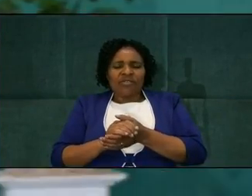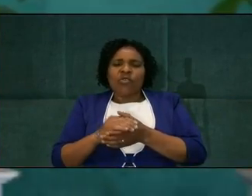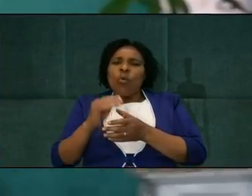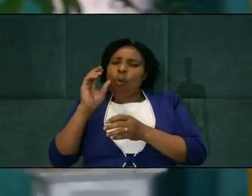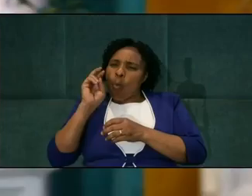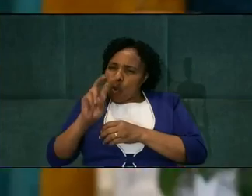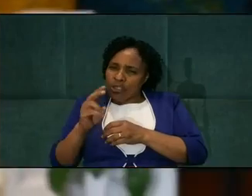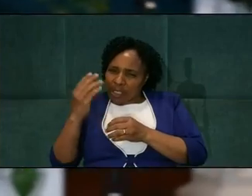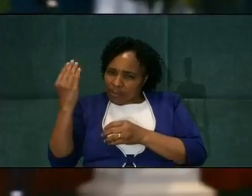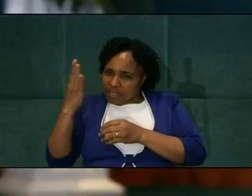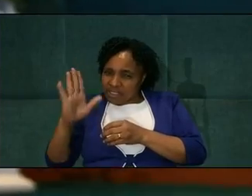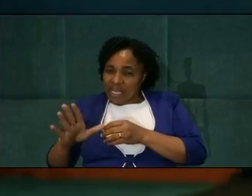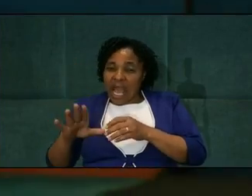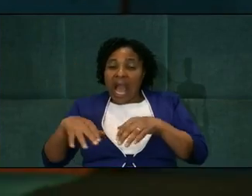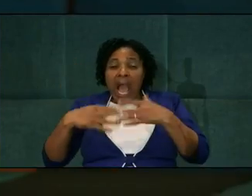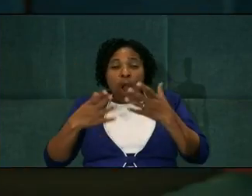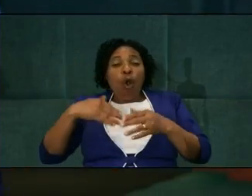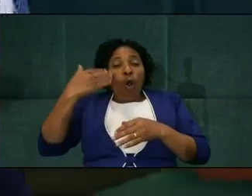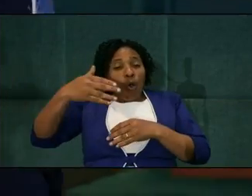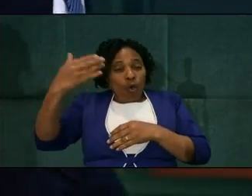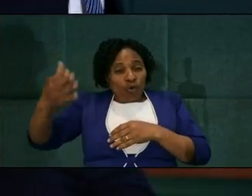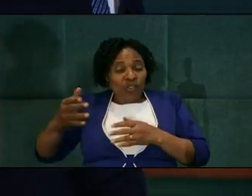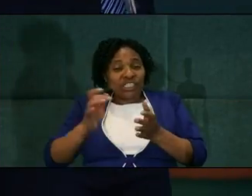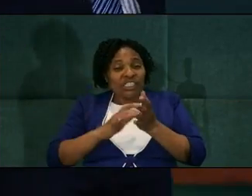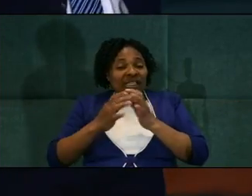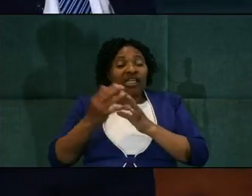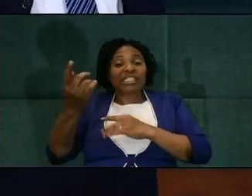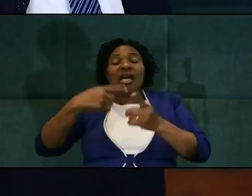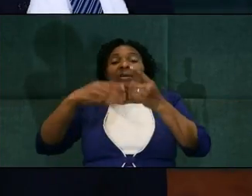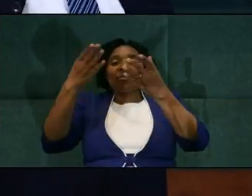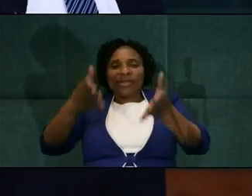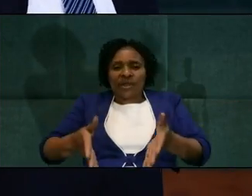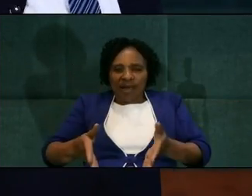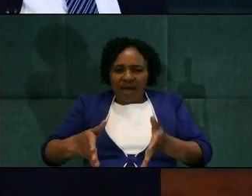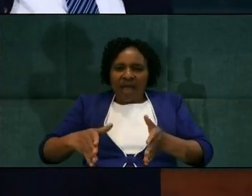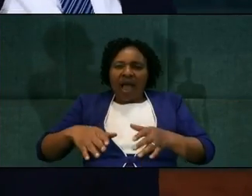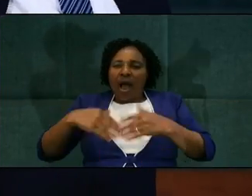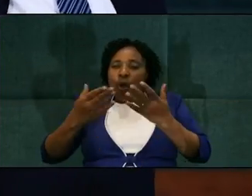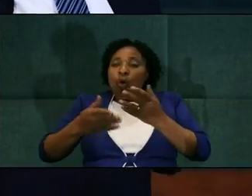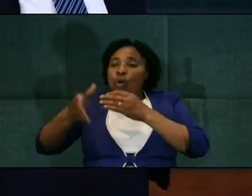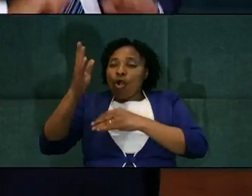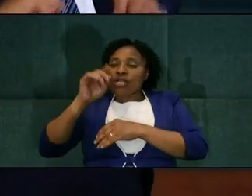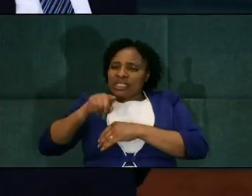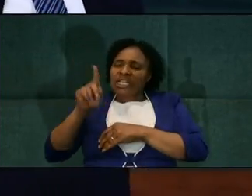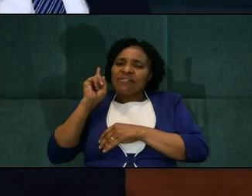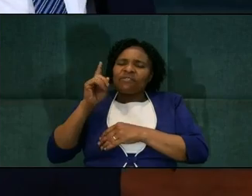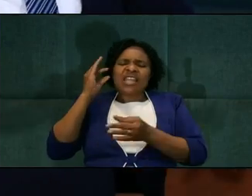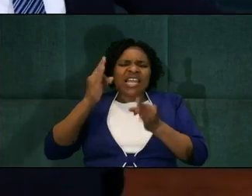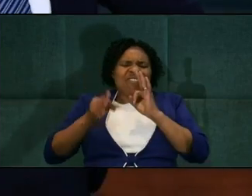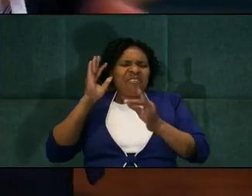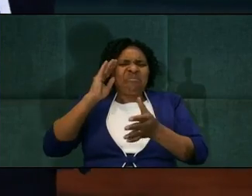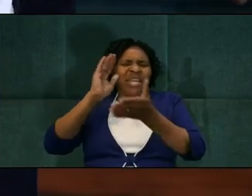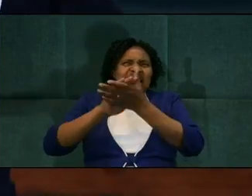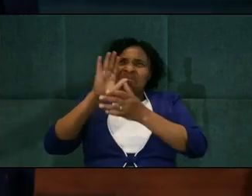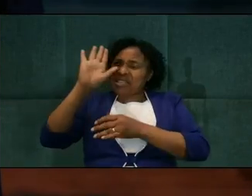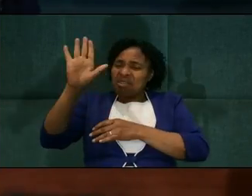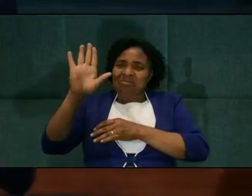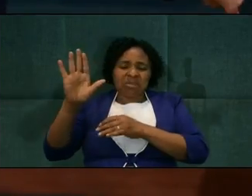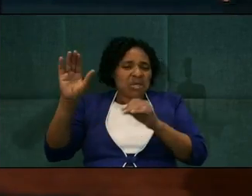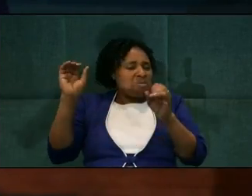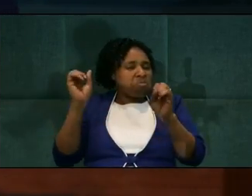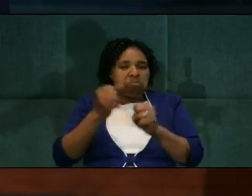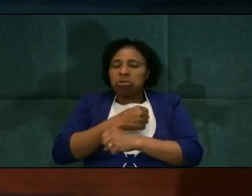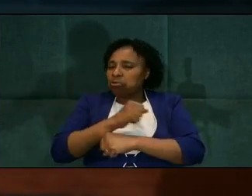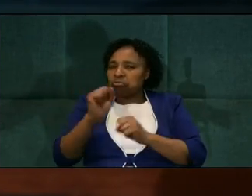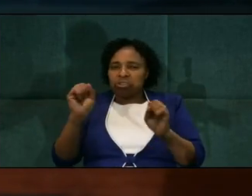It does not matter how often Jesus come here. It doesn't matter if God himself, if they don't believe in him, they cannot